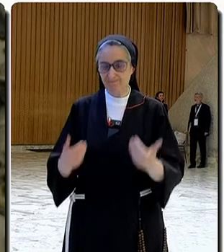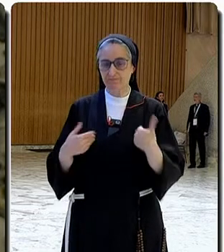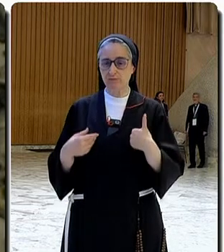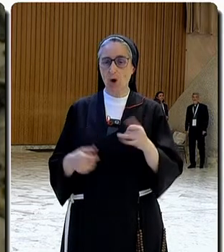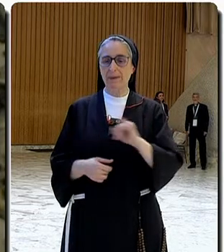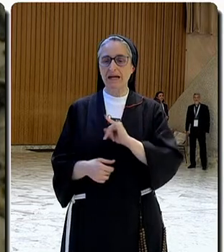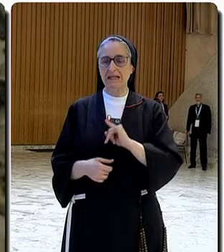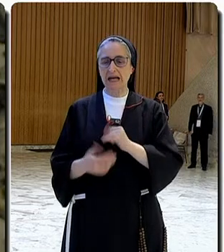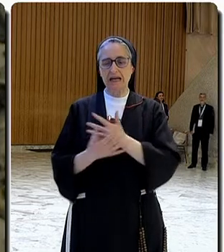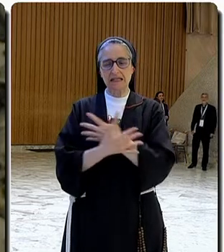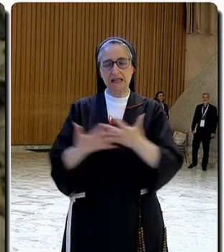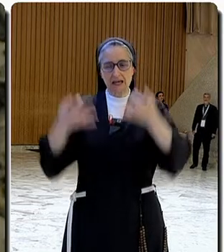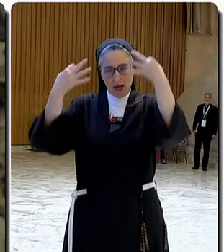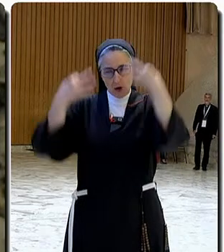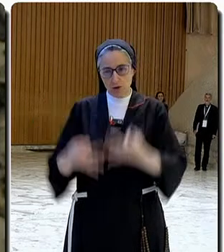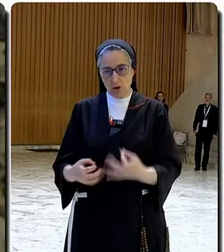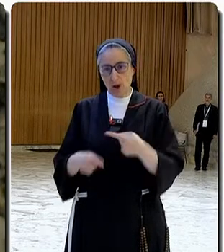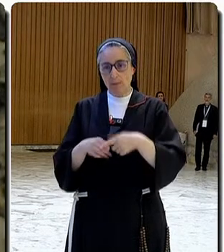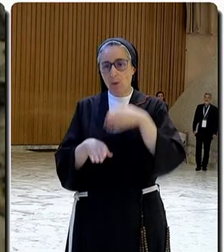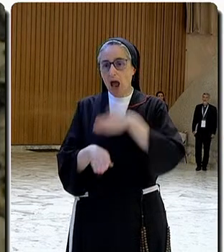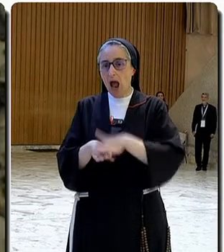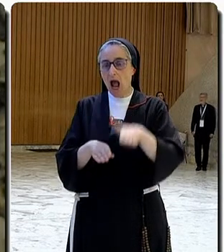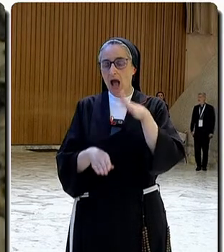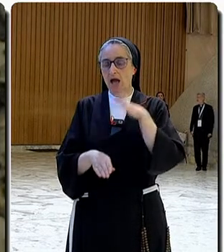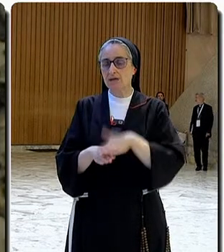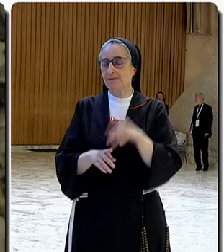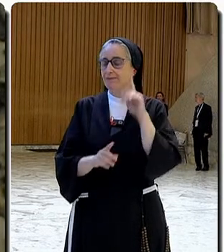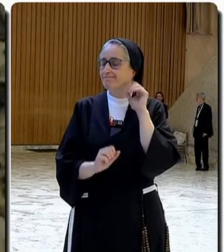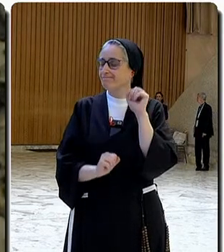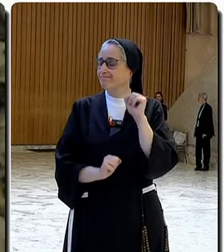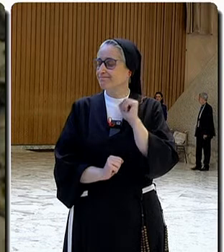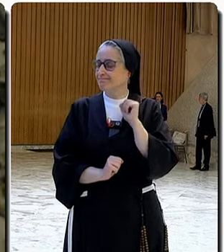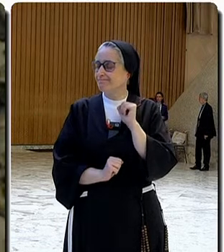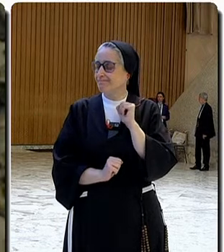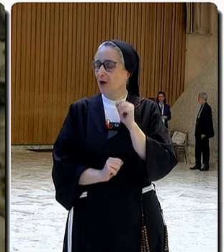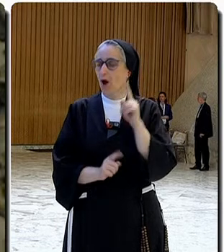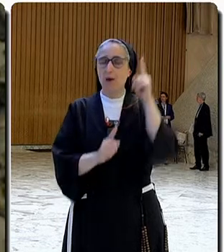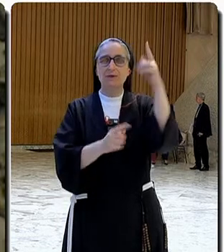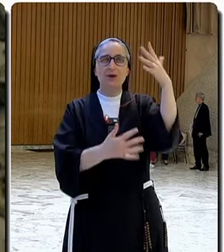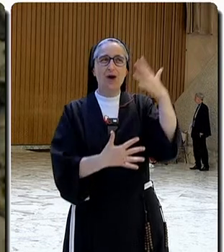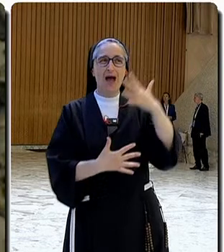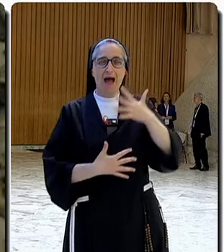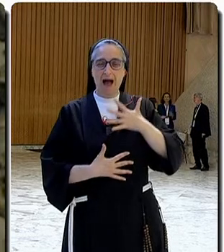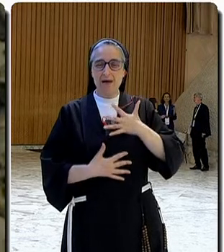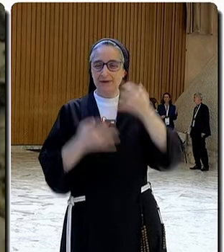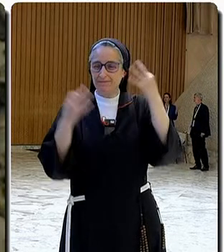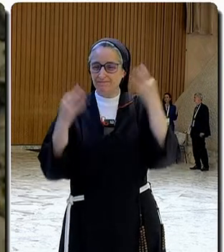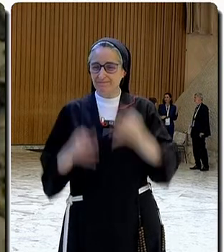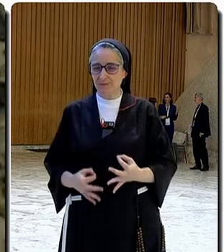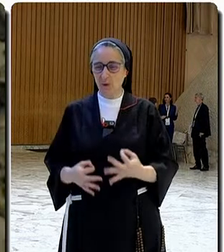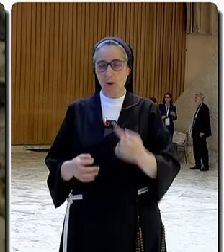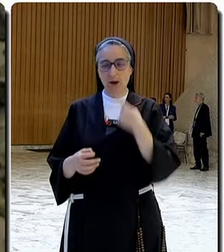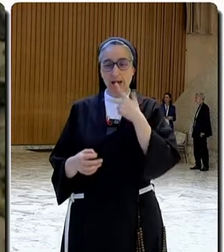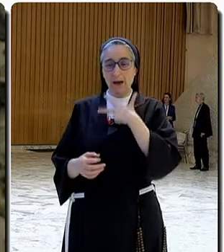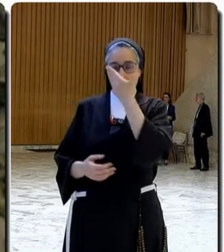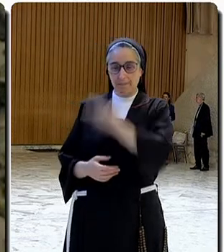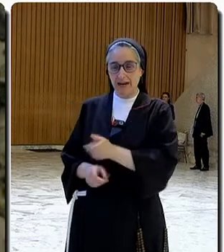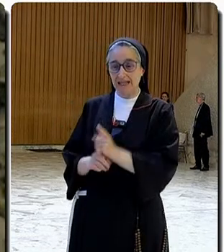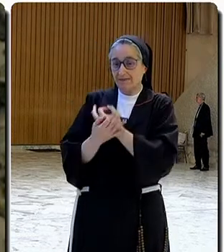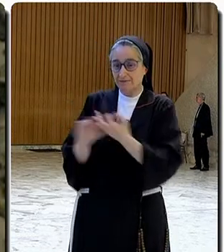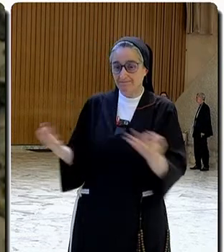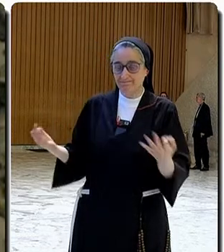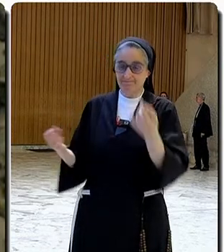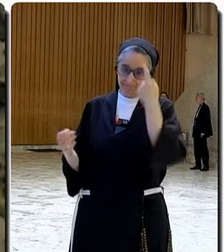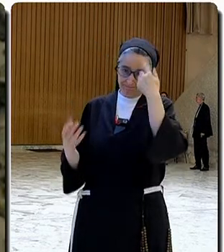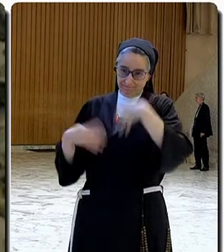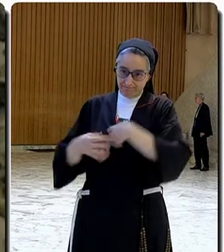the experience of the trustworthiness of a loving God through the positive example of their loving earthly father